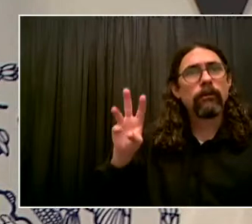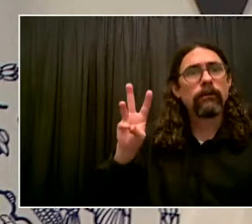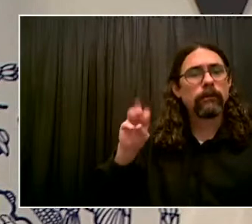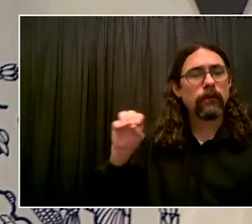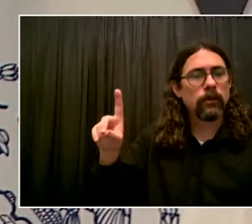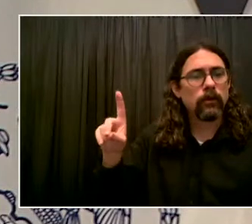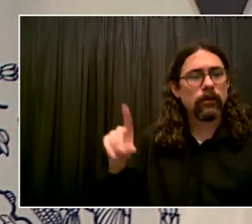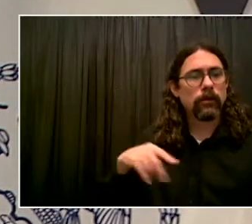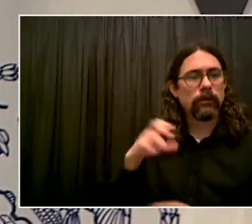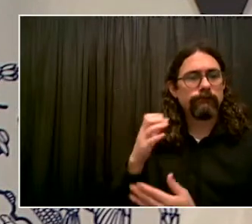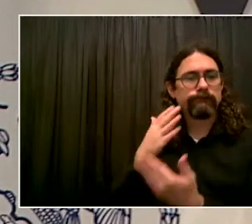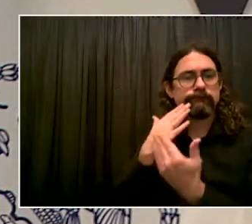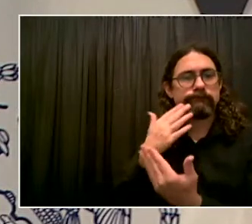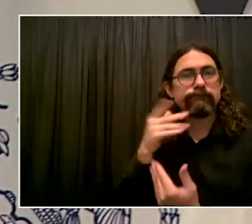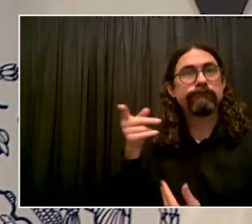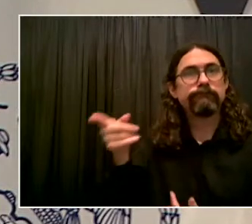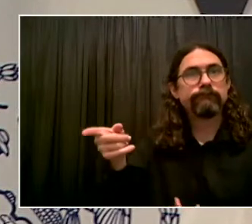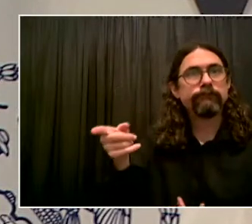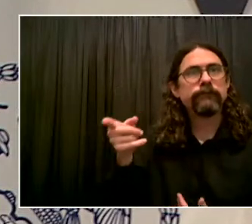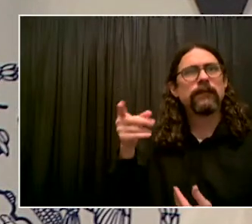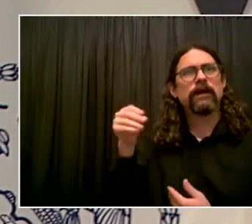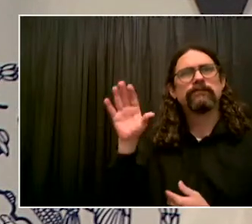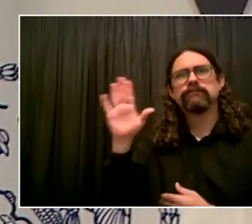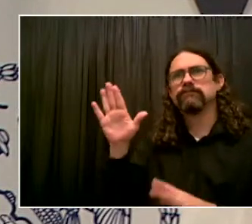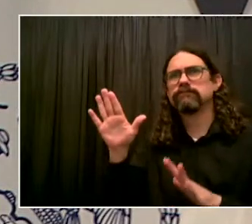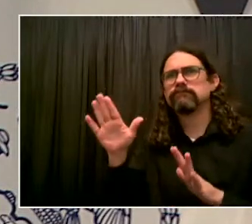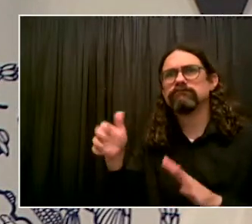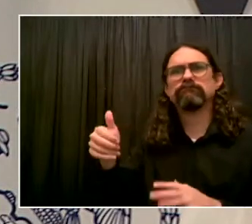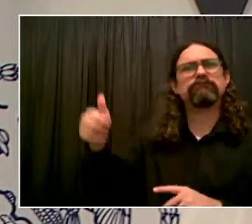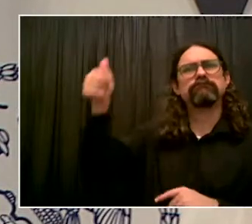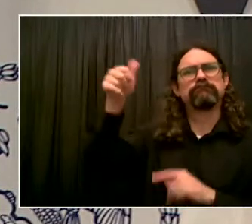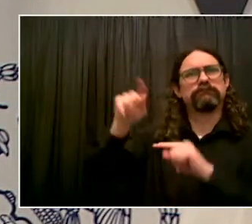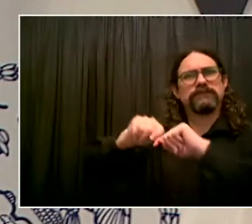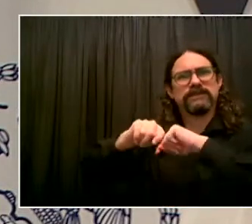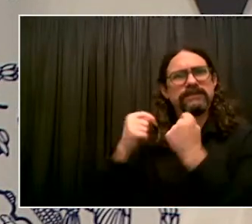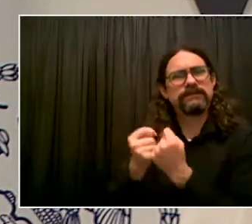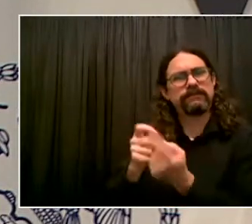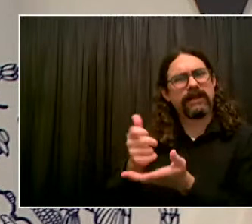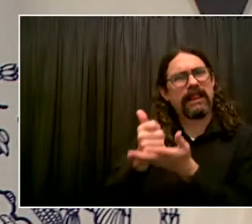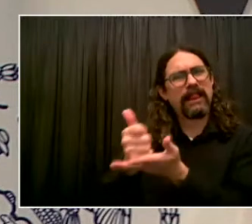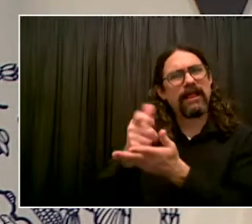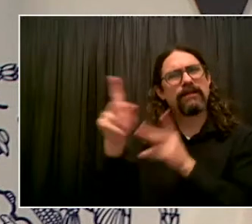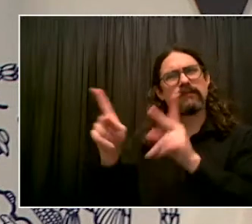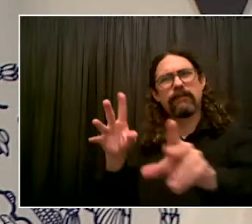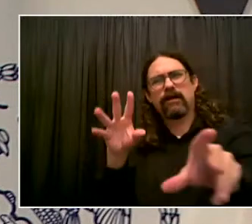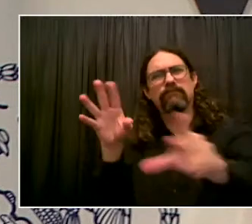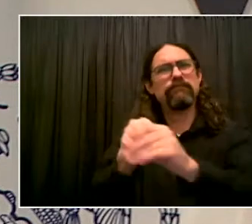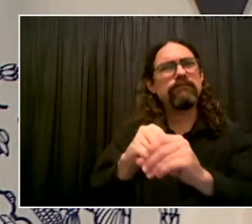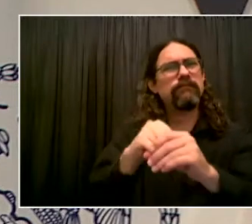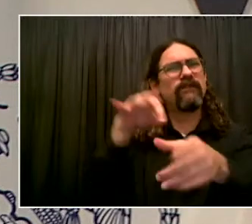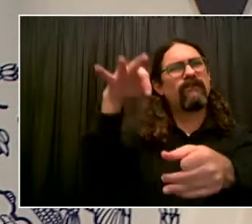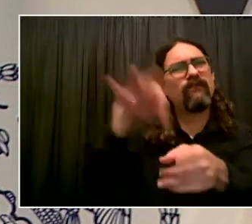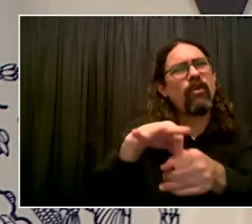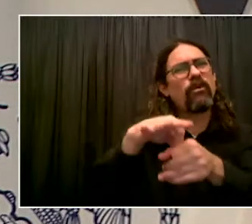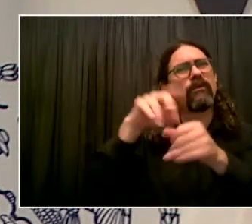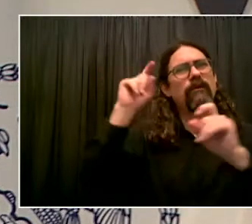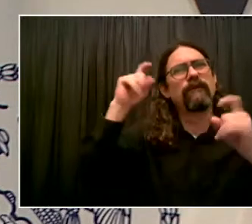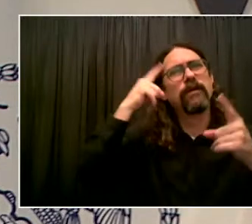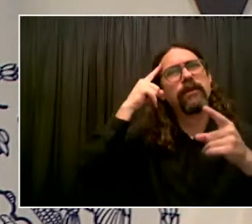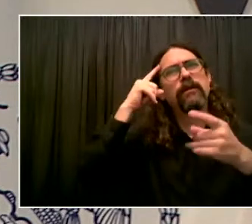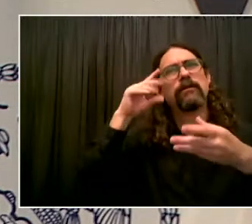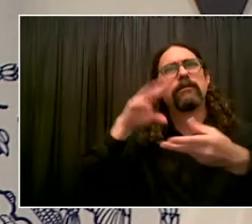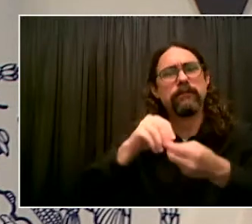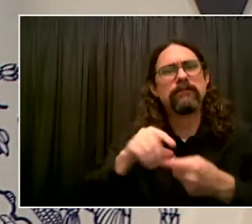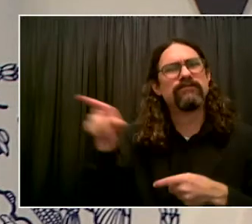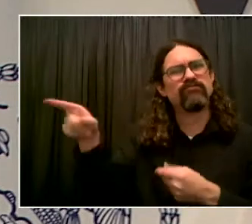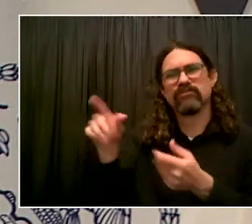people and get them engaged. They've reached 2.5 million New Yorkers over the last few years. And they've fought, and I've fought, for key reforms, and